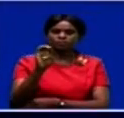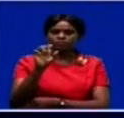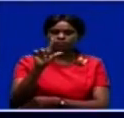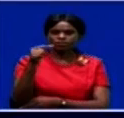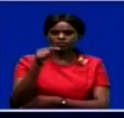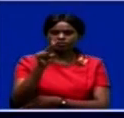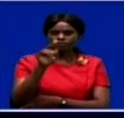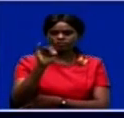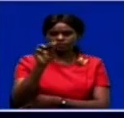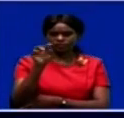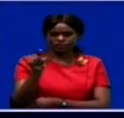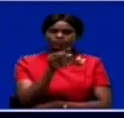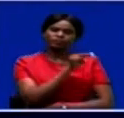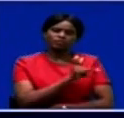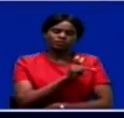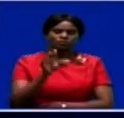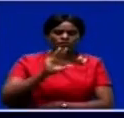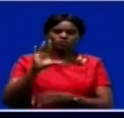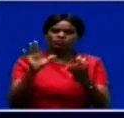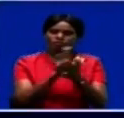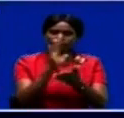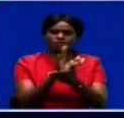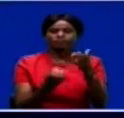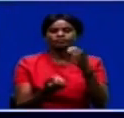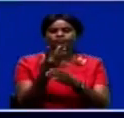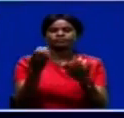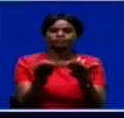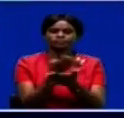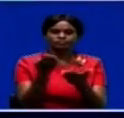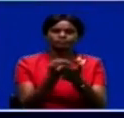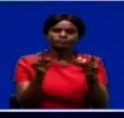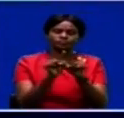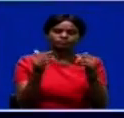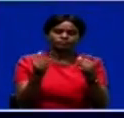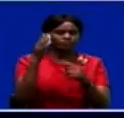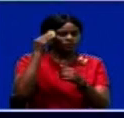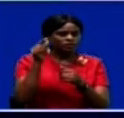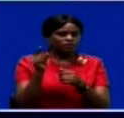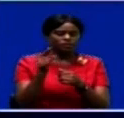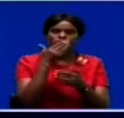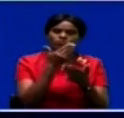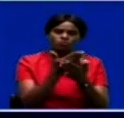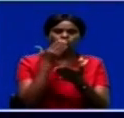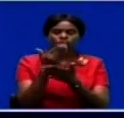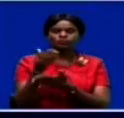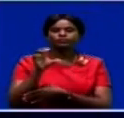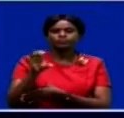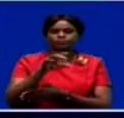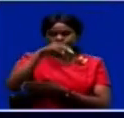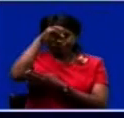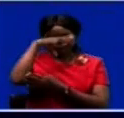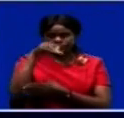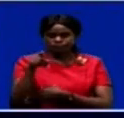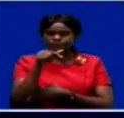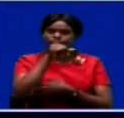said the mission is attracted by the country's fast-growing economy. Mr. Herring says the main attractive sectors in Zambia are mining